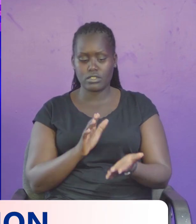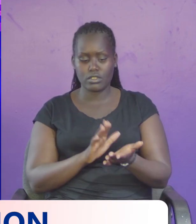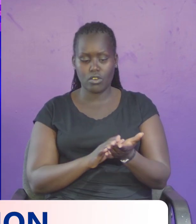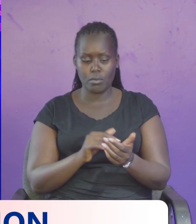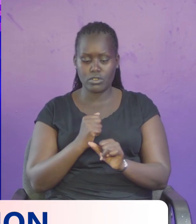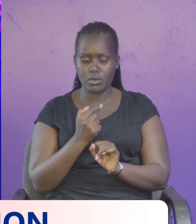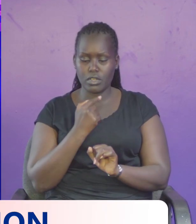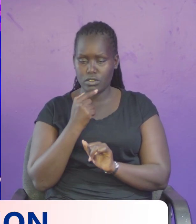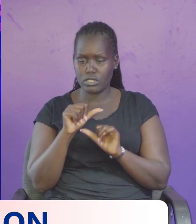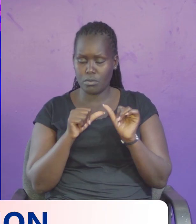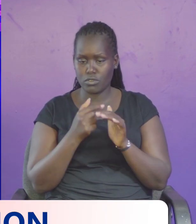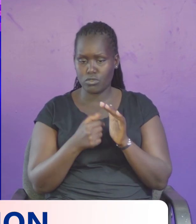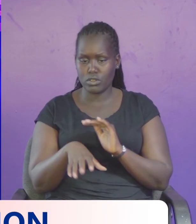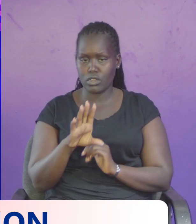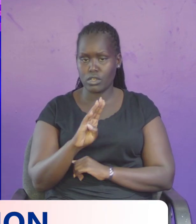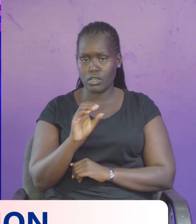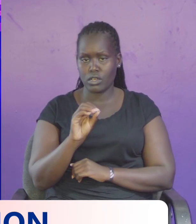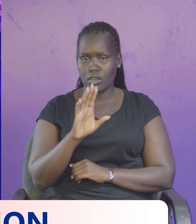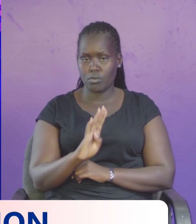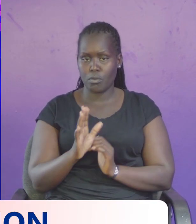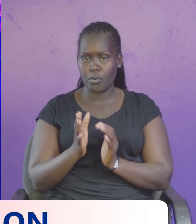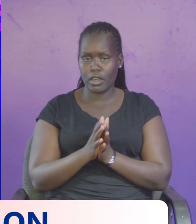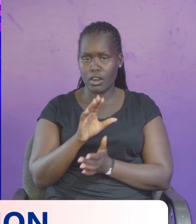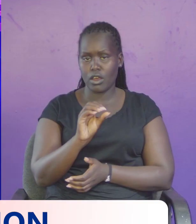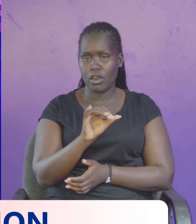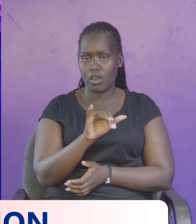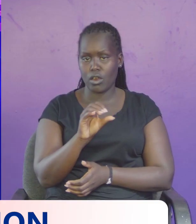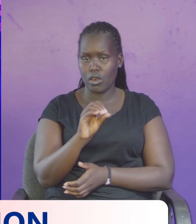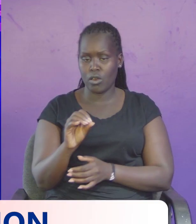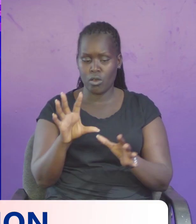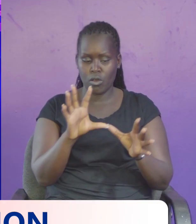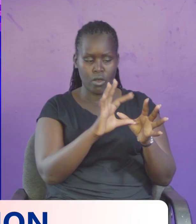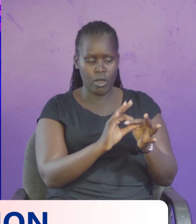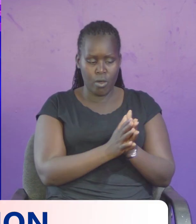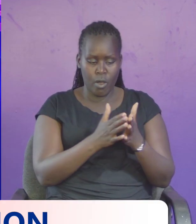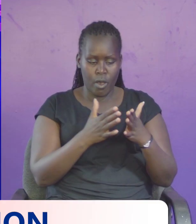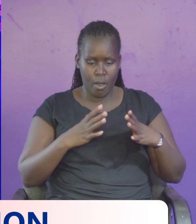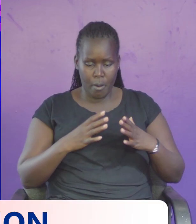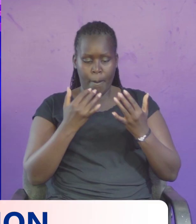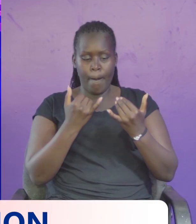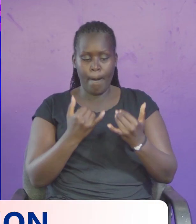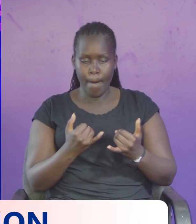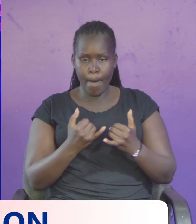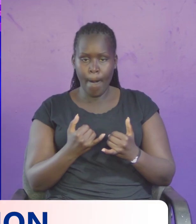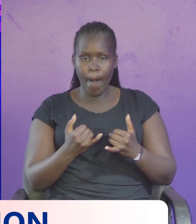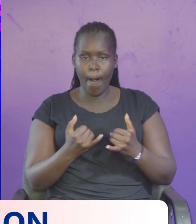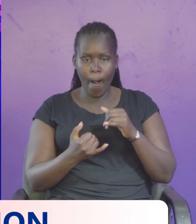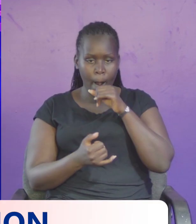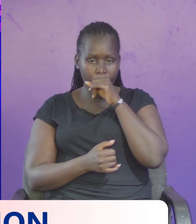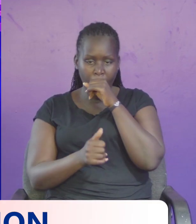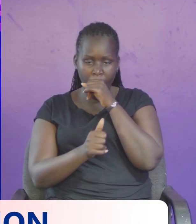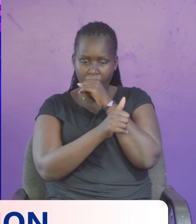about Bob Njagi and Oyoo being connected to the people, and now this is not sitting well with the